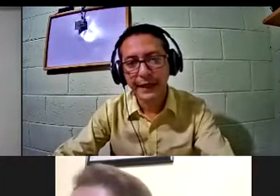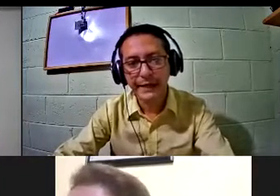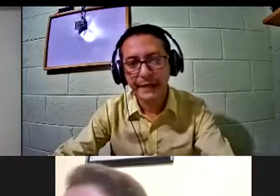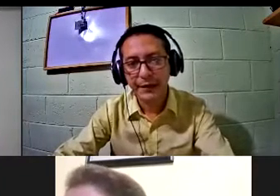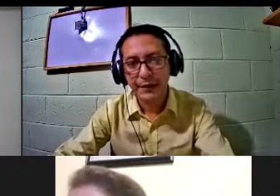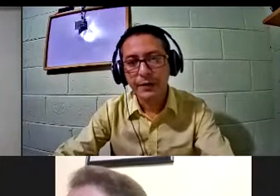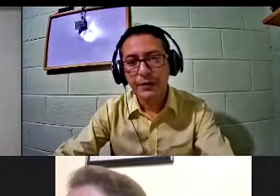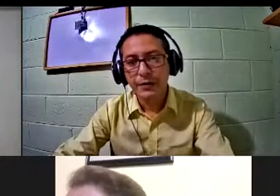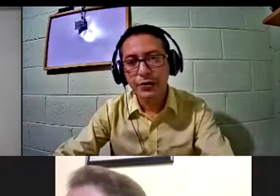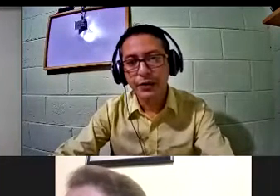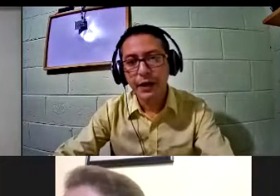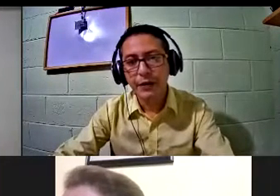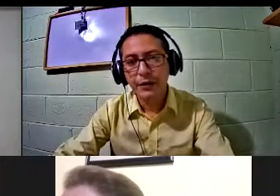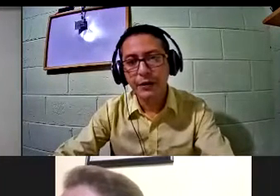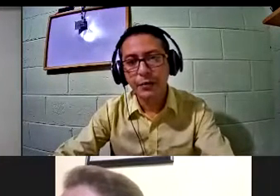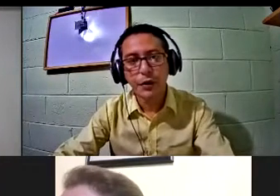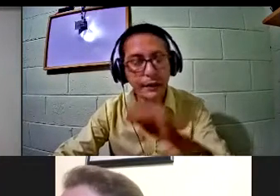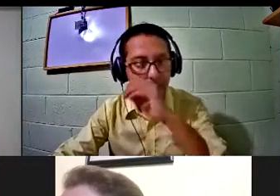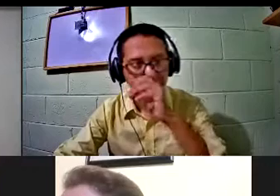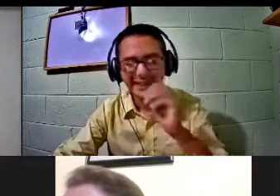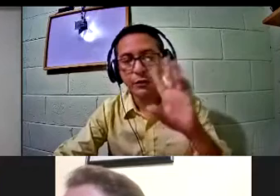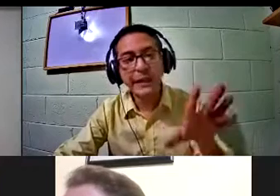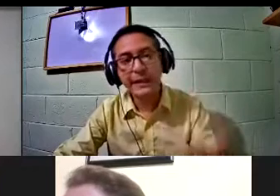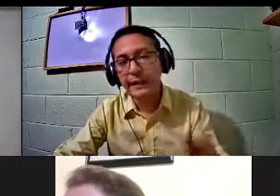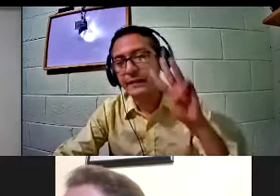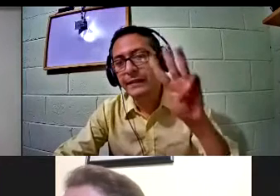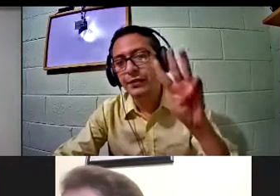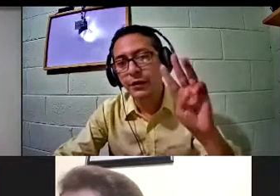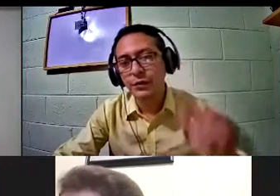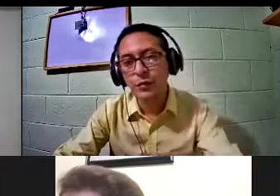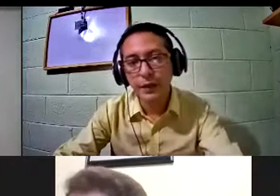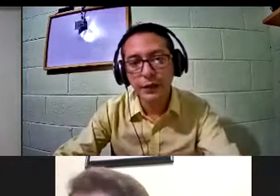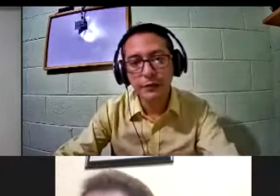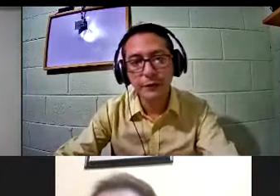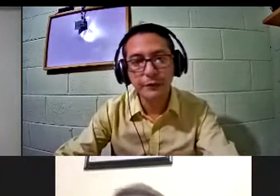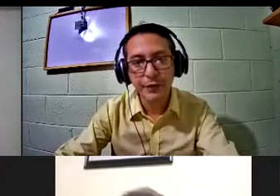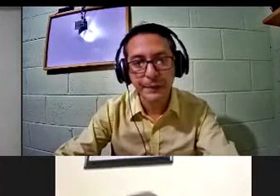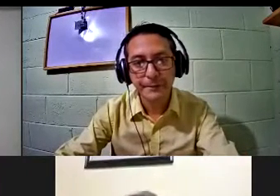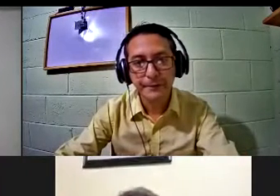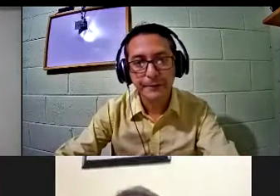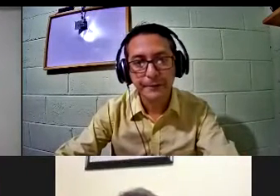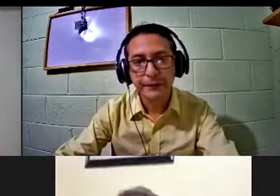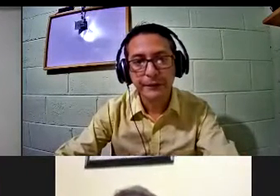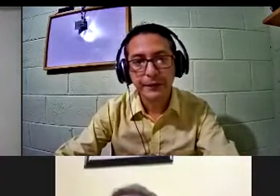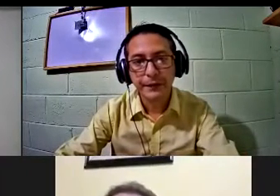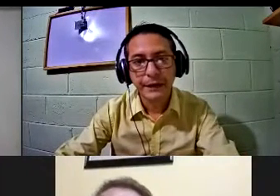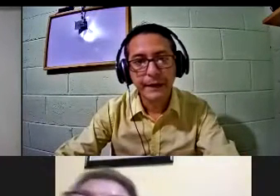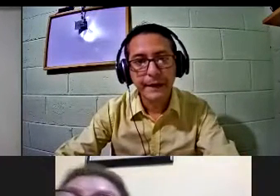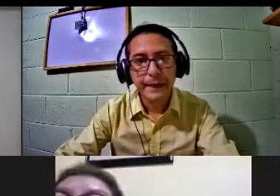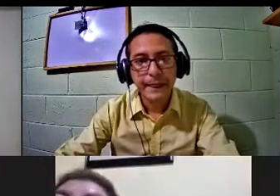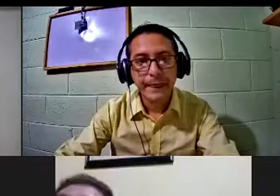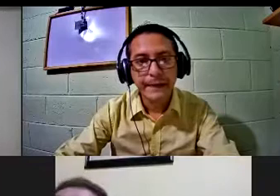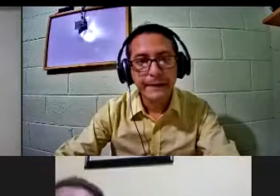Okay, guys. Now, you are going to work. To make it easy, you are going to work in groups of three.